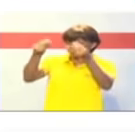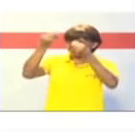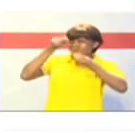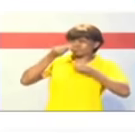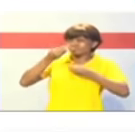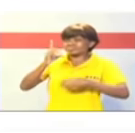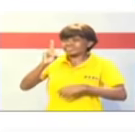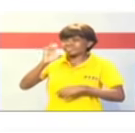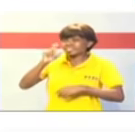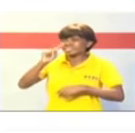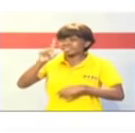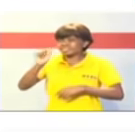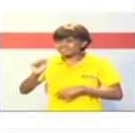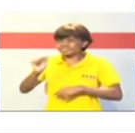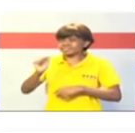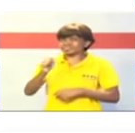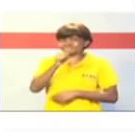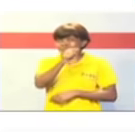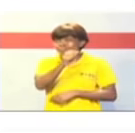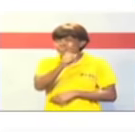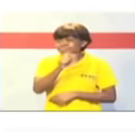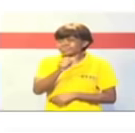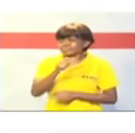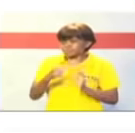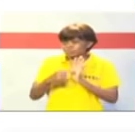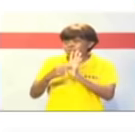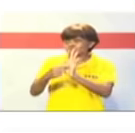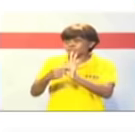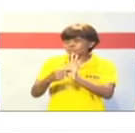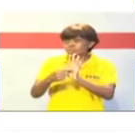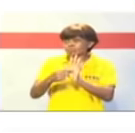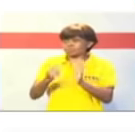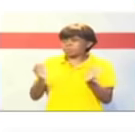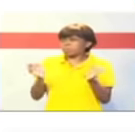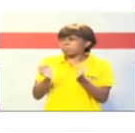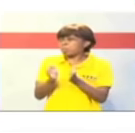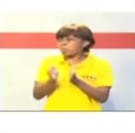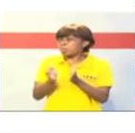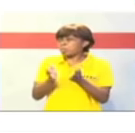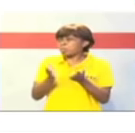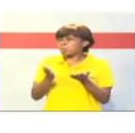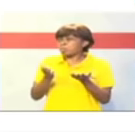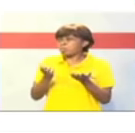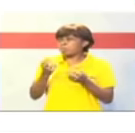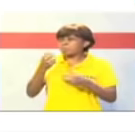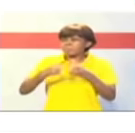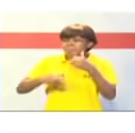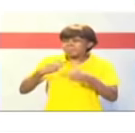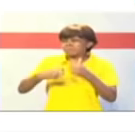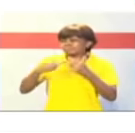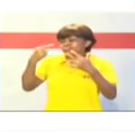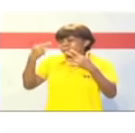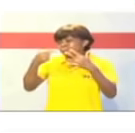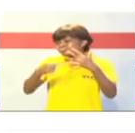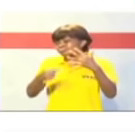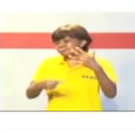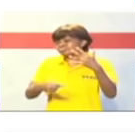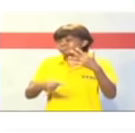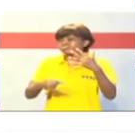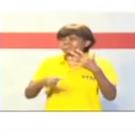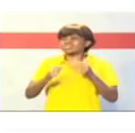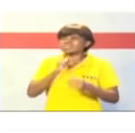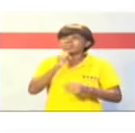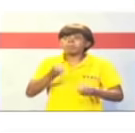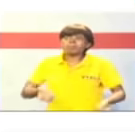was wondering if that has changed, if we are seeing people being hospitalized with Delta. So that's the first question. Second question is